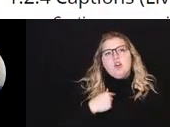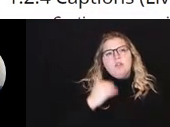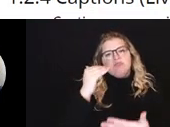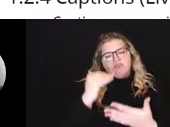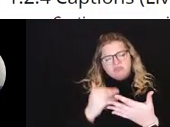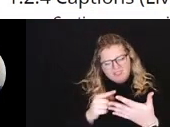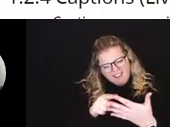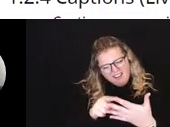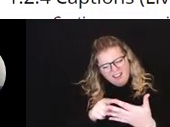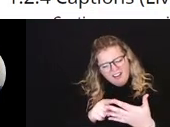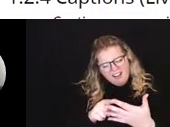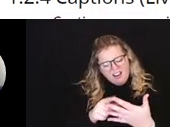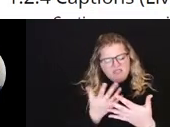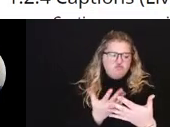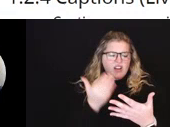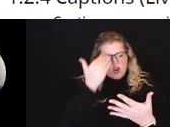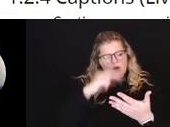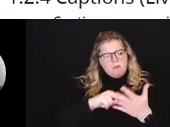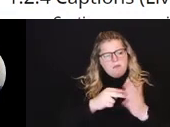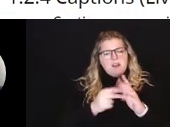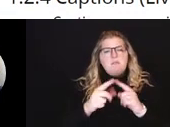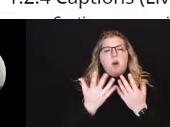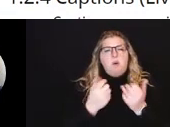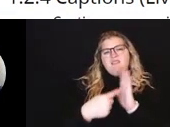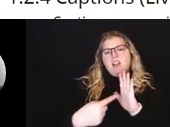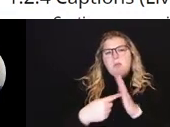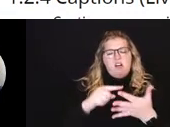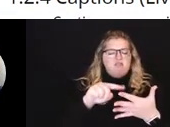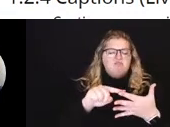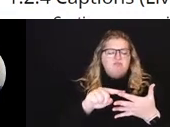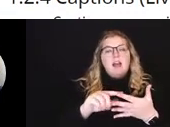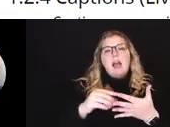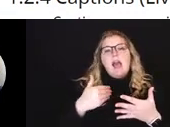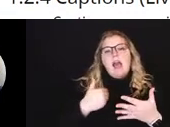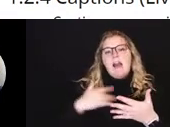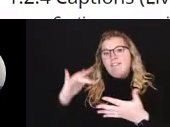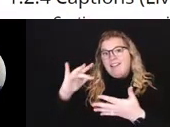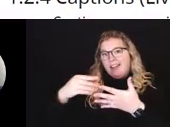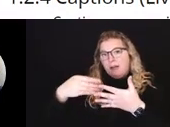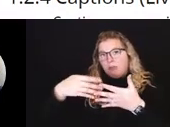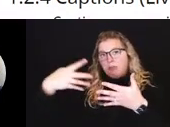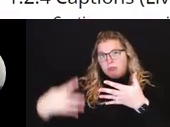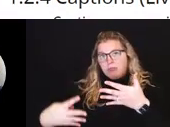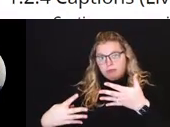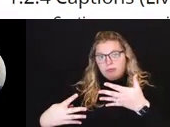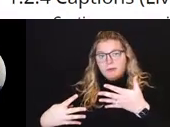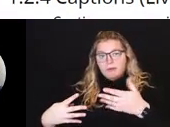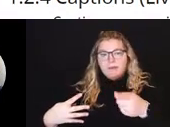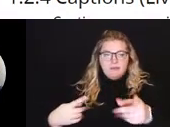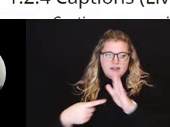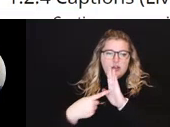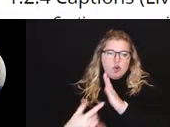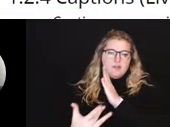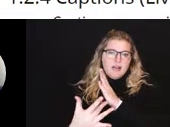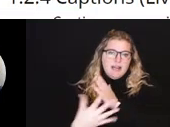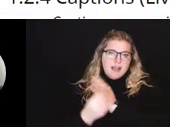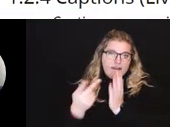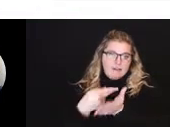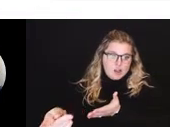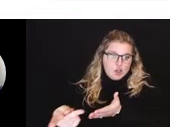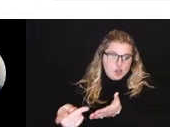some examples. There's a section that you can expand under each of the success criteria, show techniques